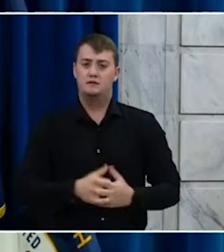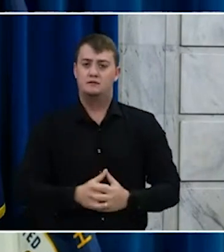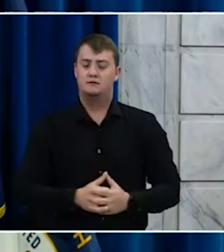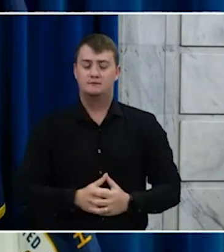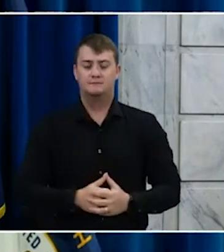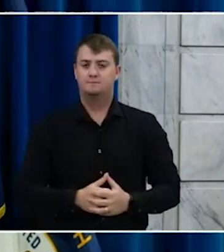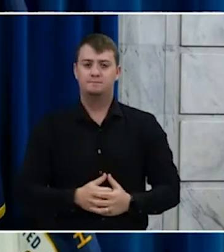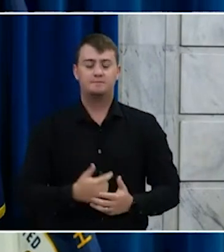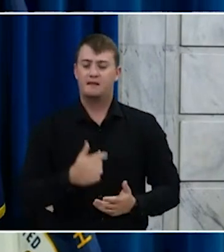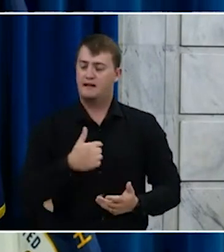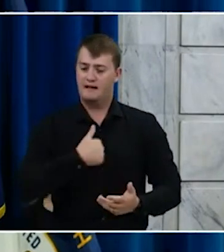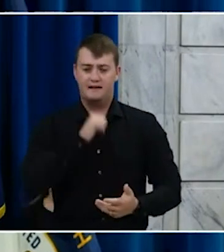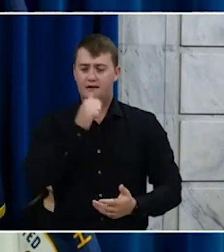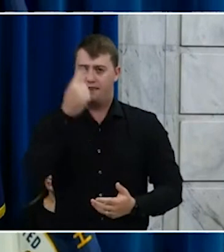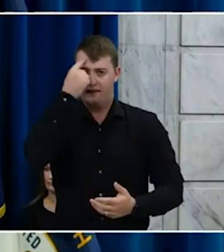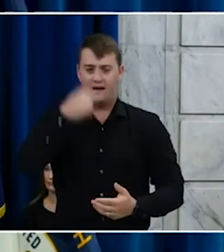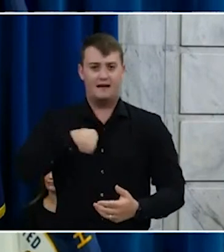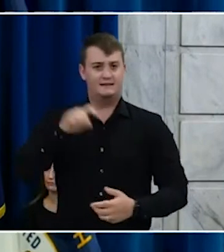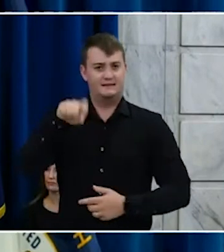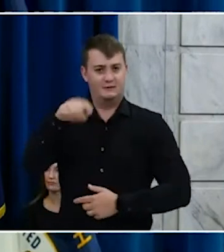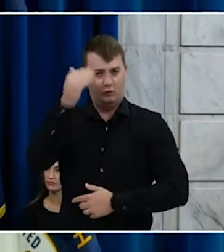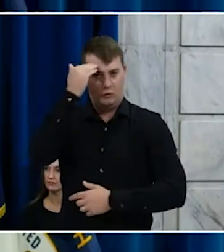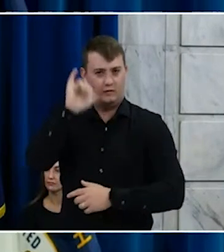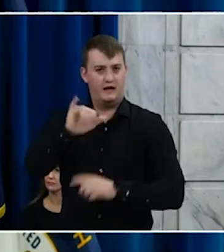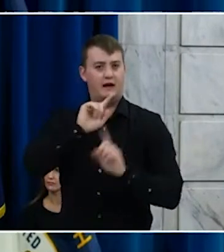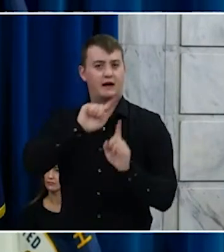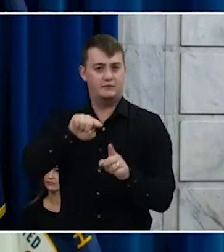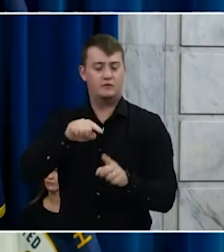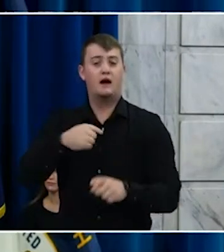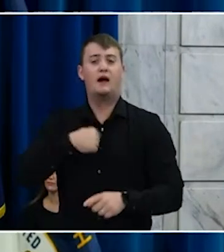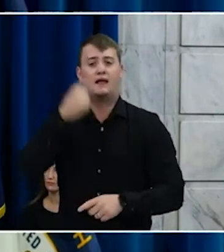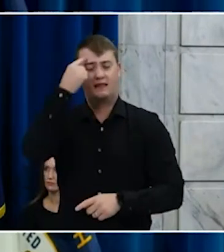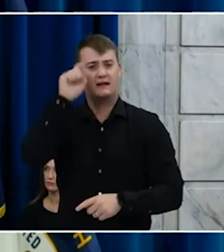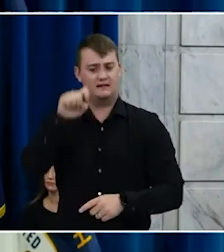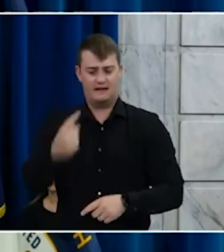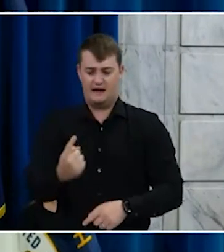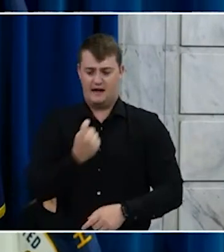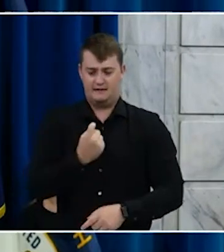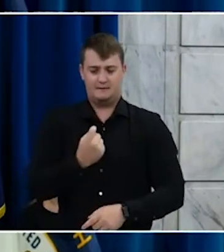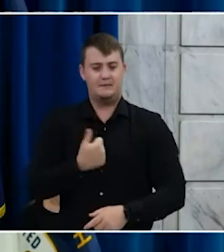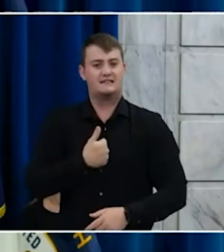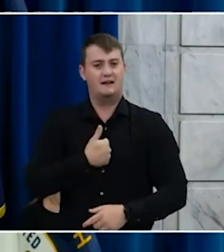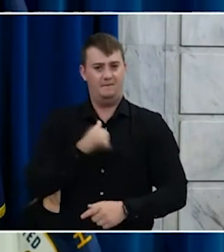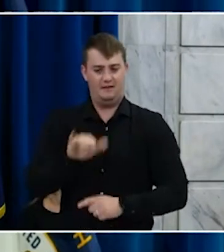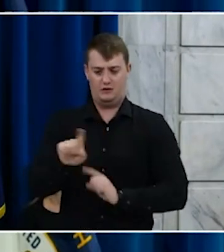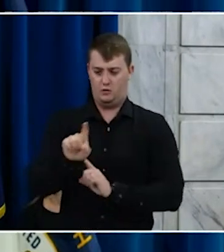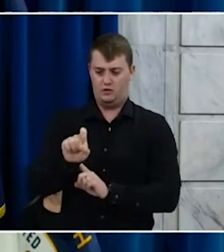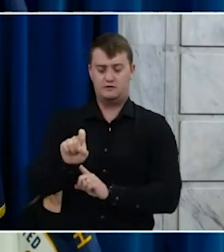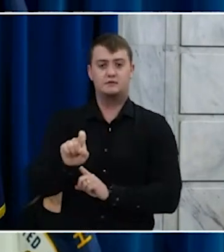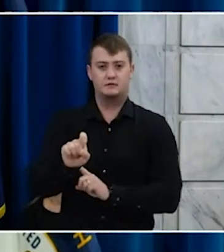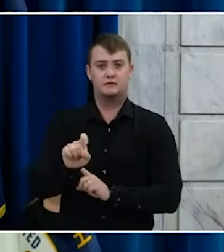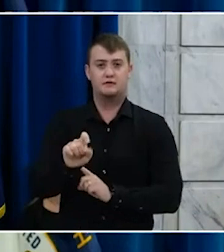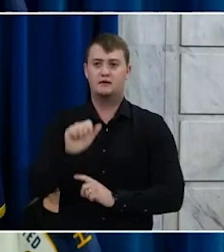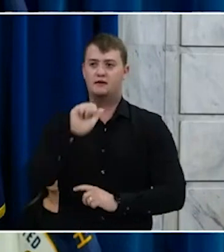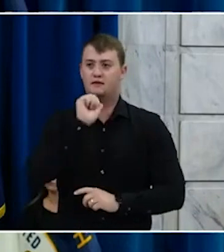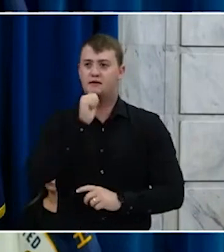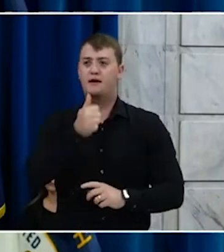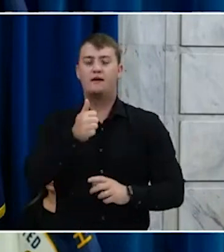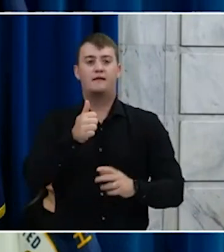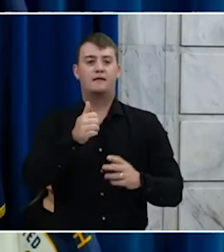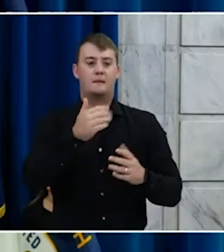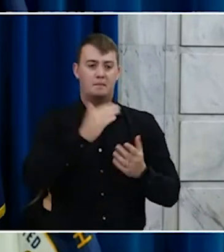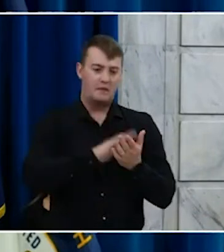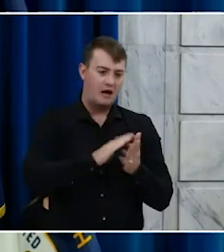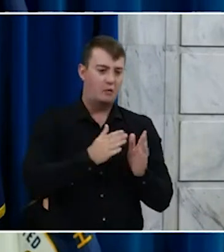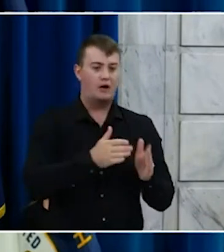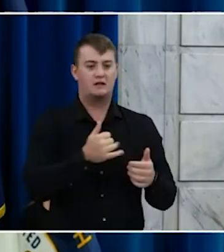I don't think I'm supposed to know that answer. I think I'm supposed to ask myself the question. And not in like a demeaning way of like